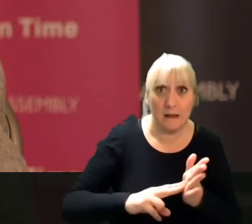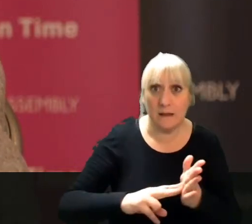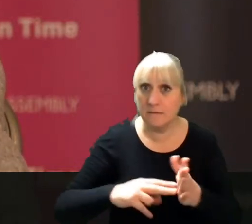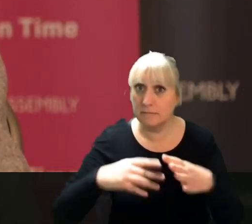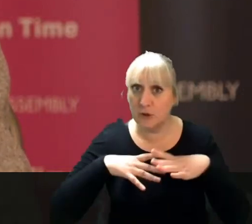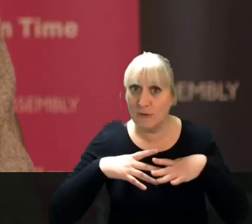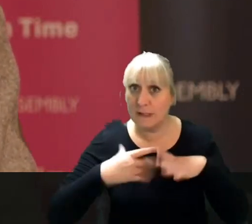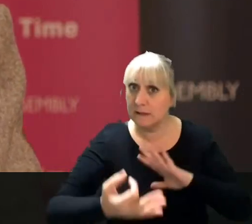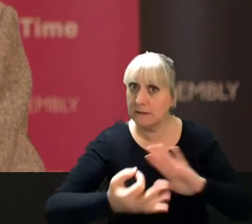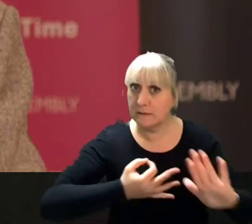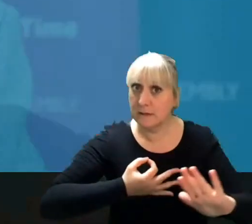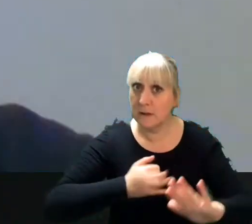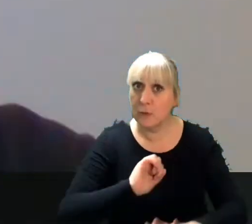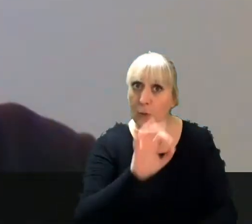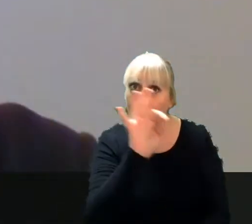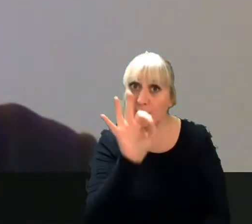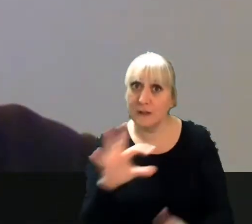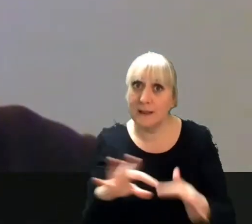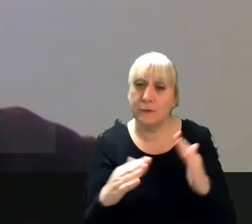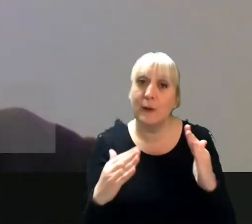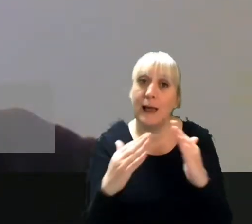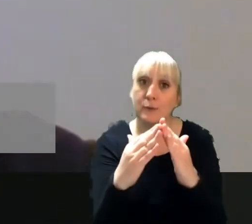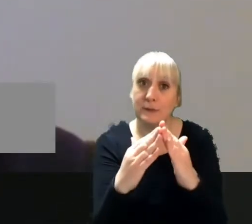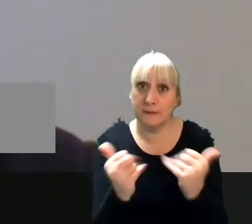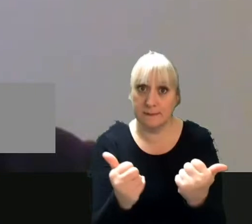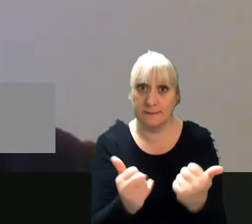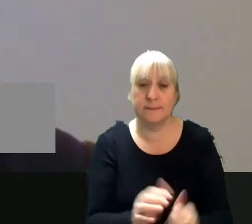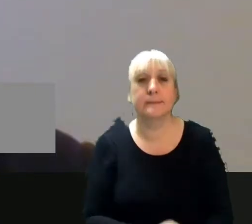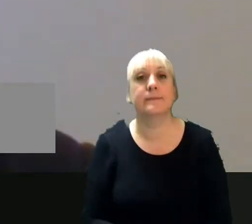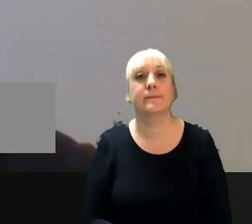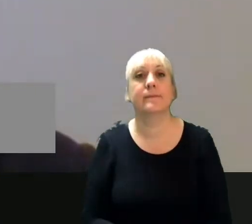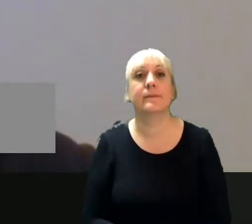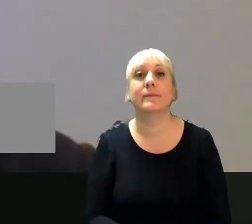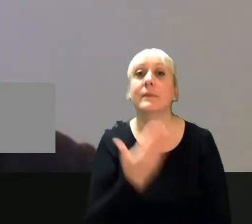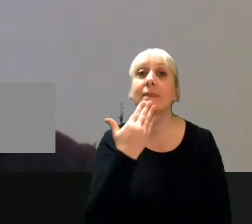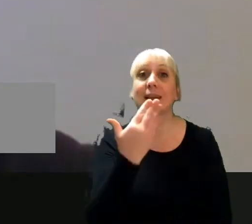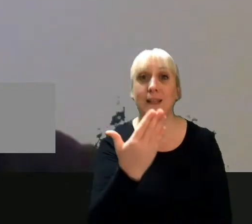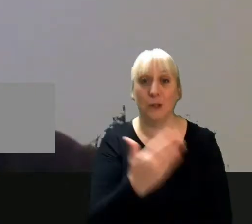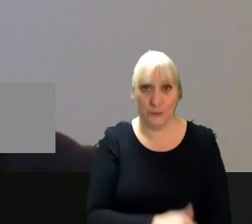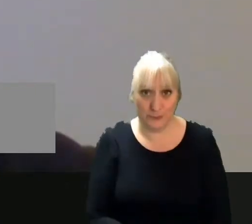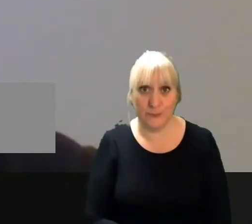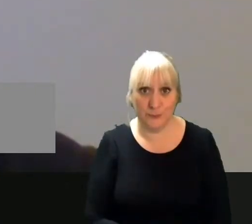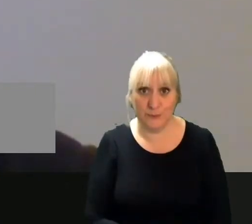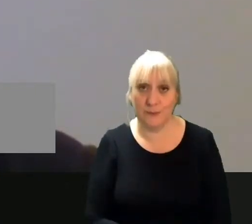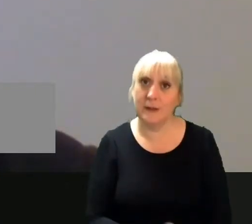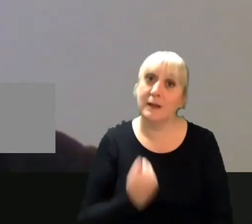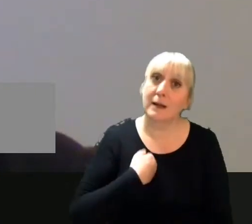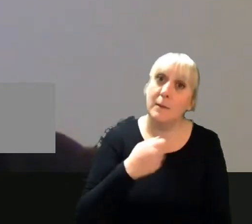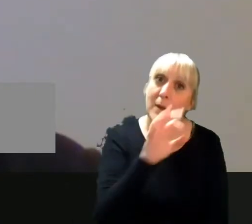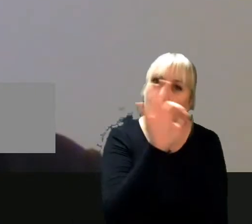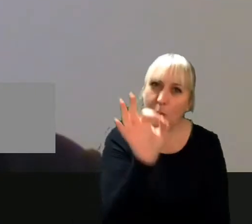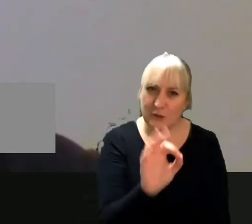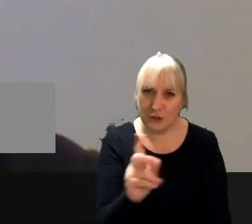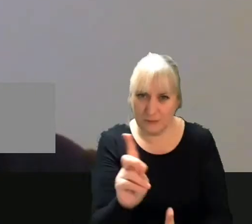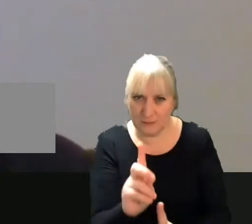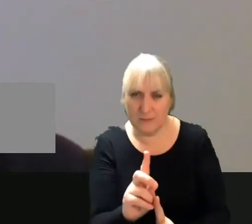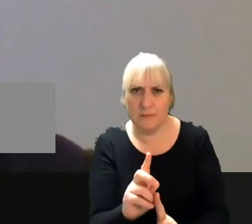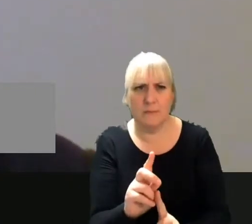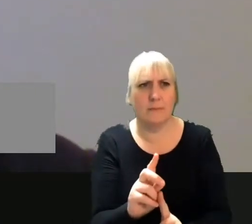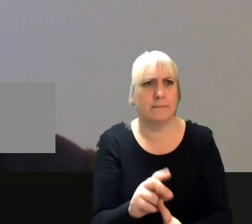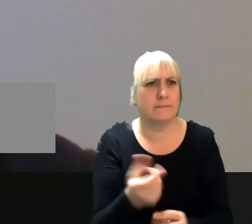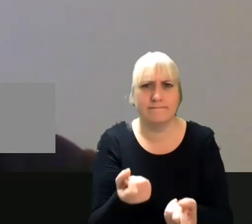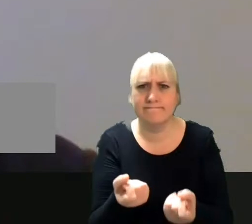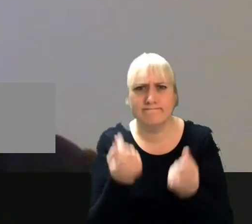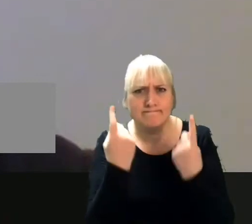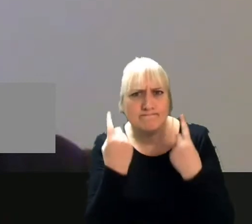please, on housing? Right, thanks very much. My question really is, I see no reason why there should be